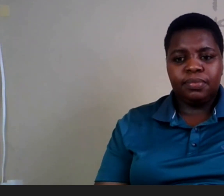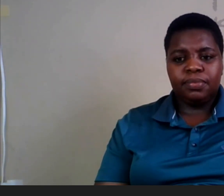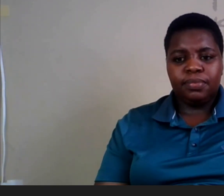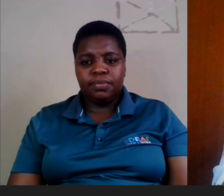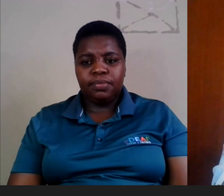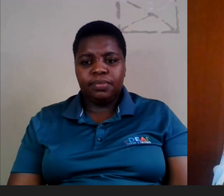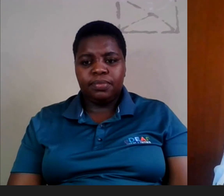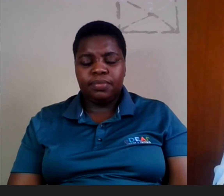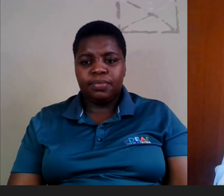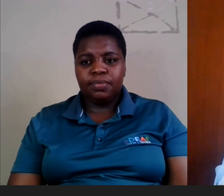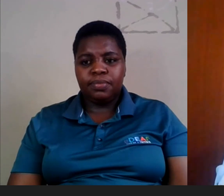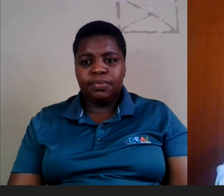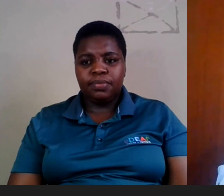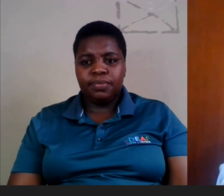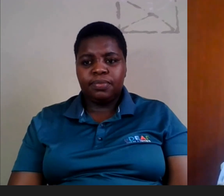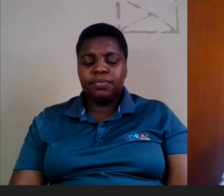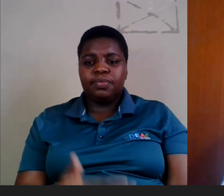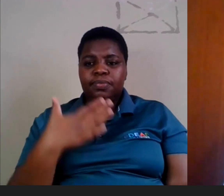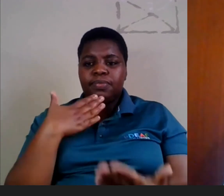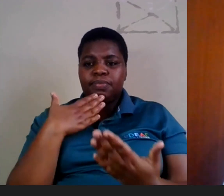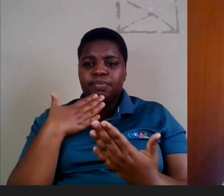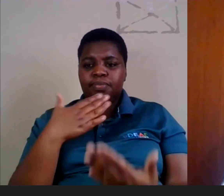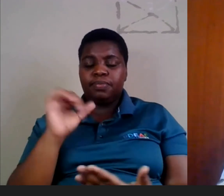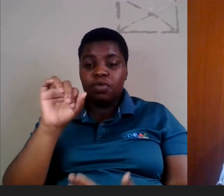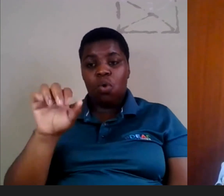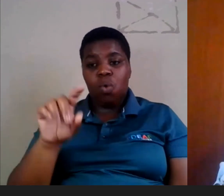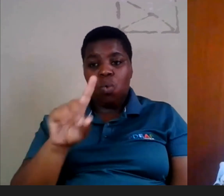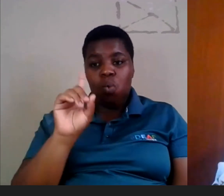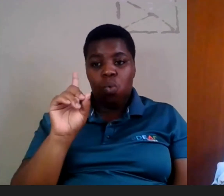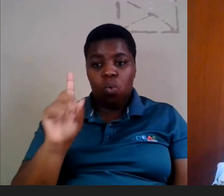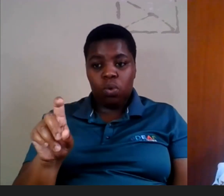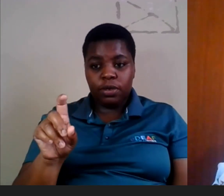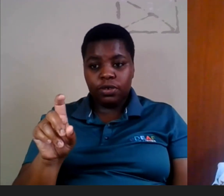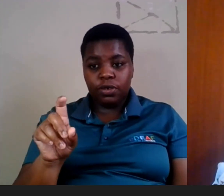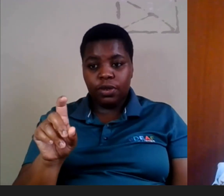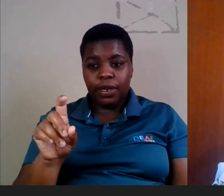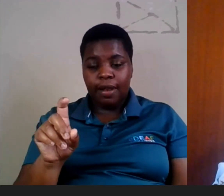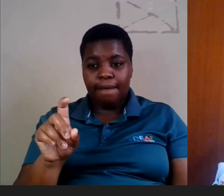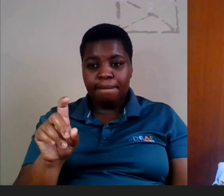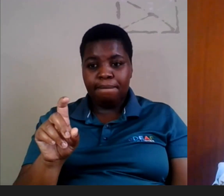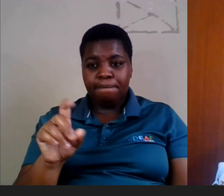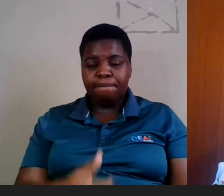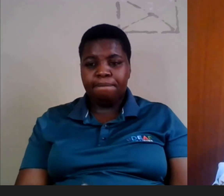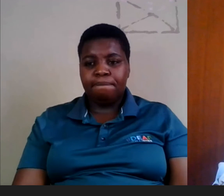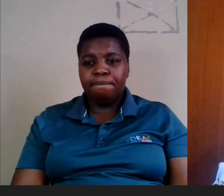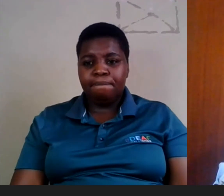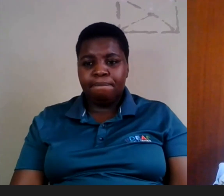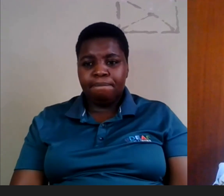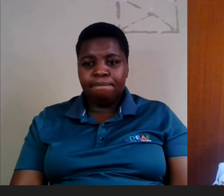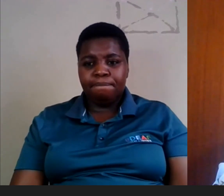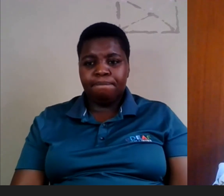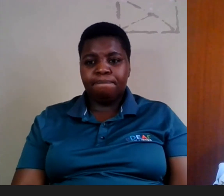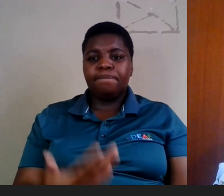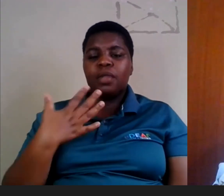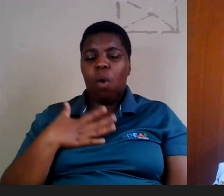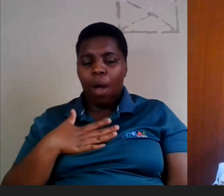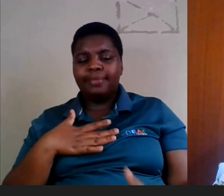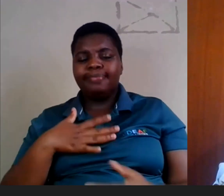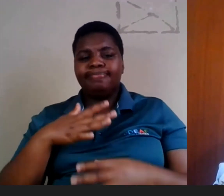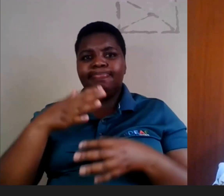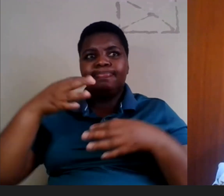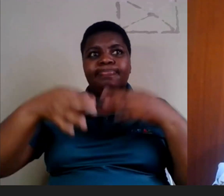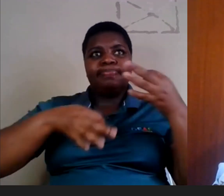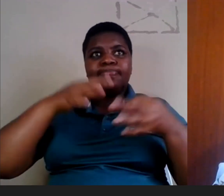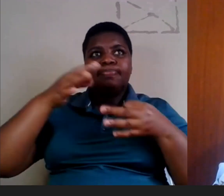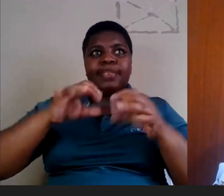Thank you. Thank you for that question, Sarole. I just want to clarify, the